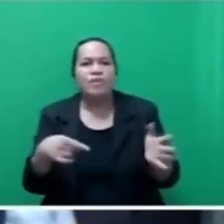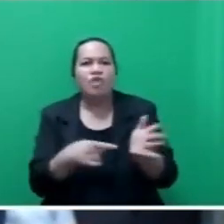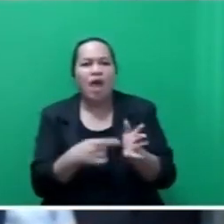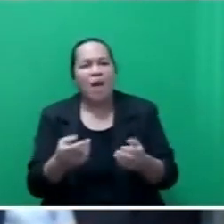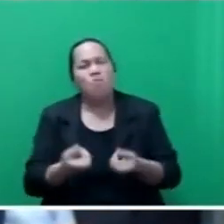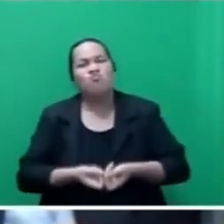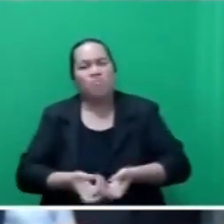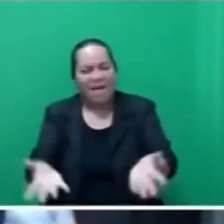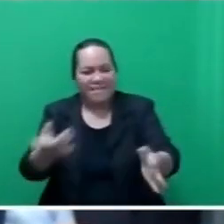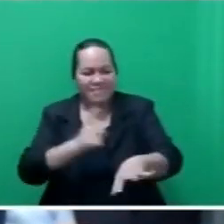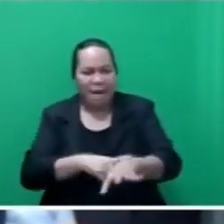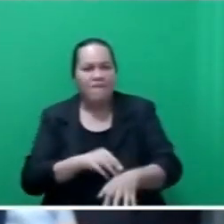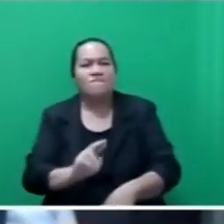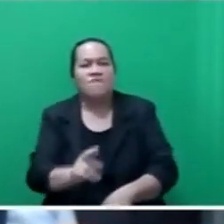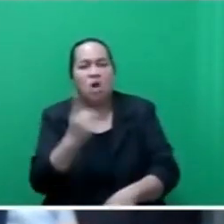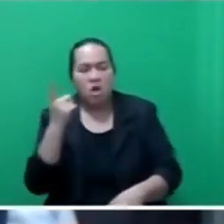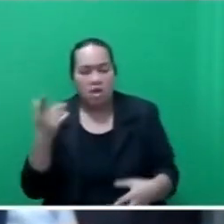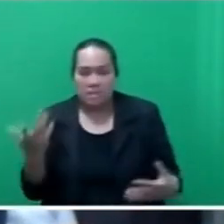them.